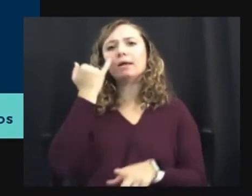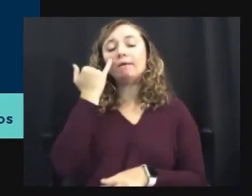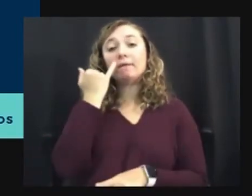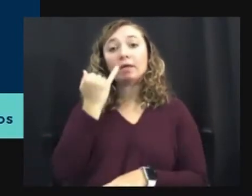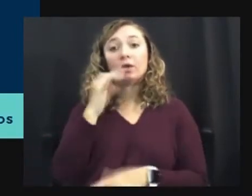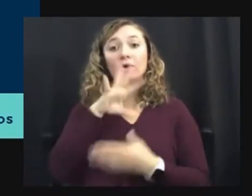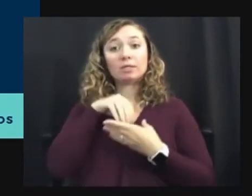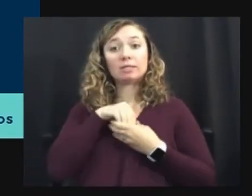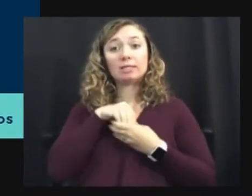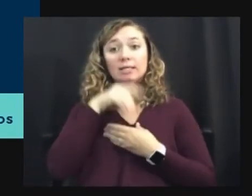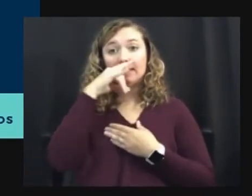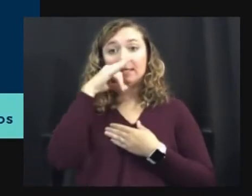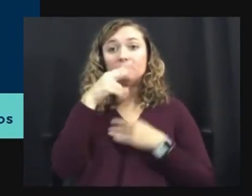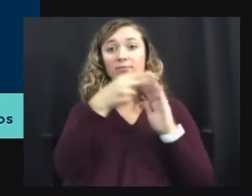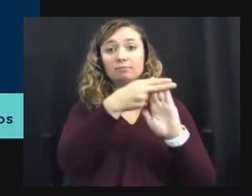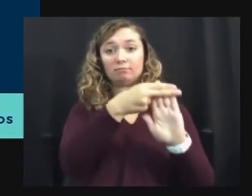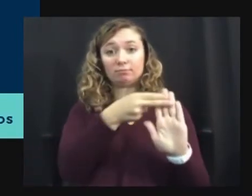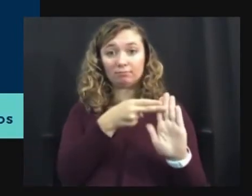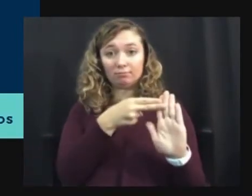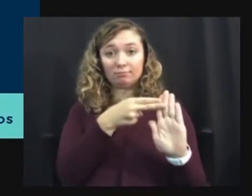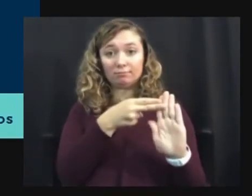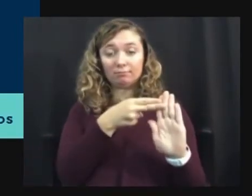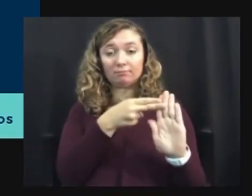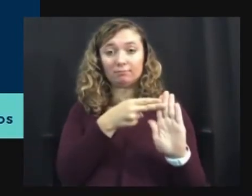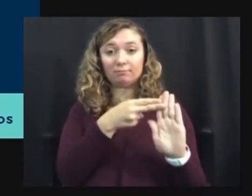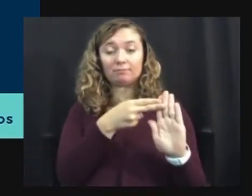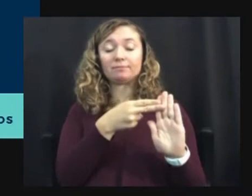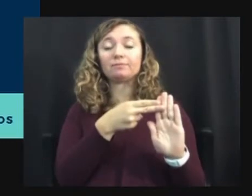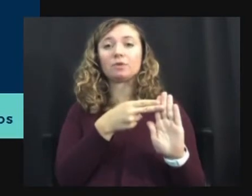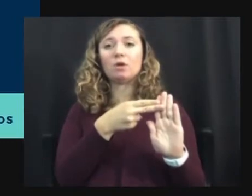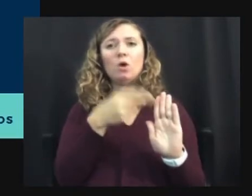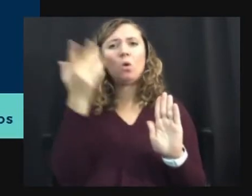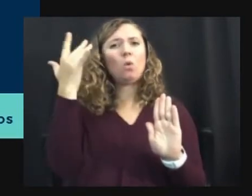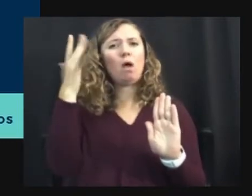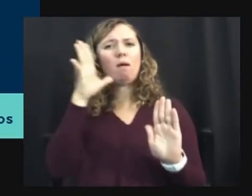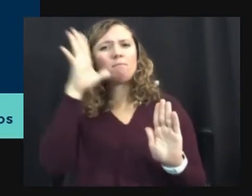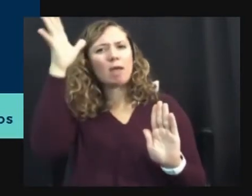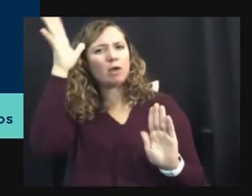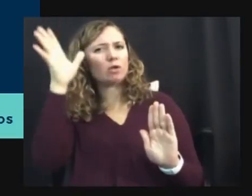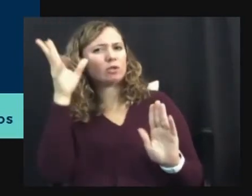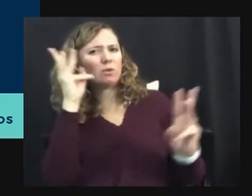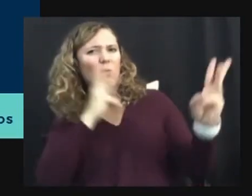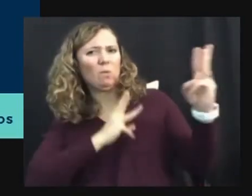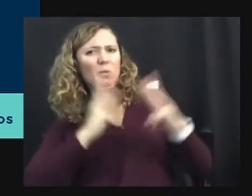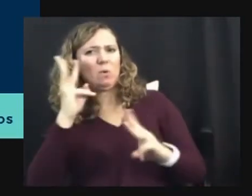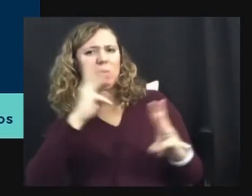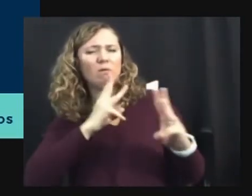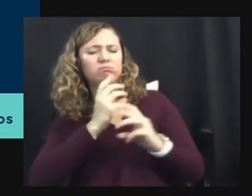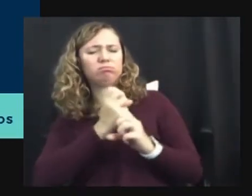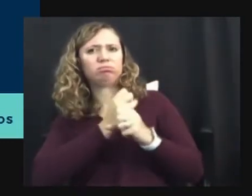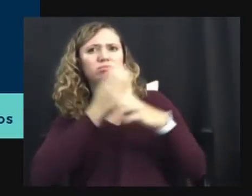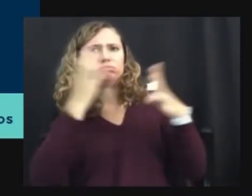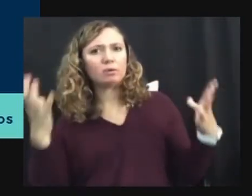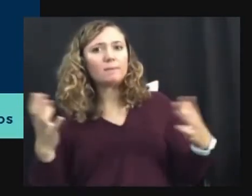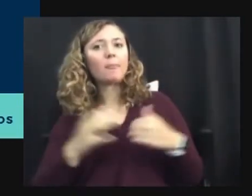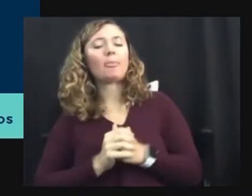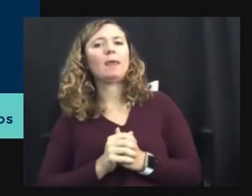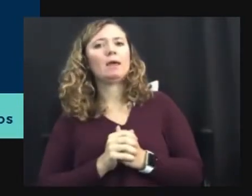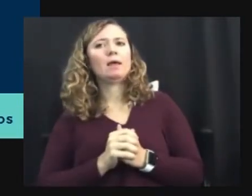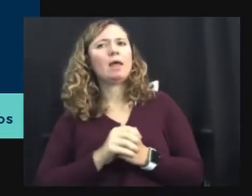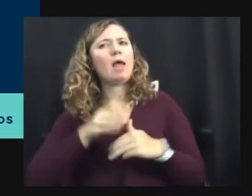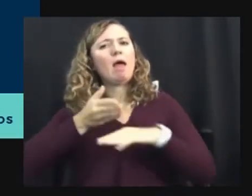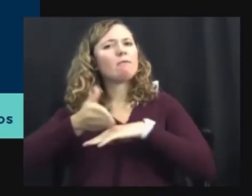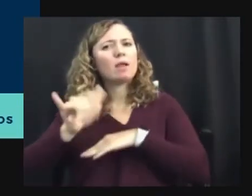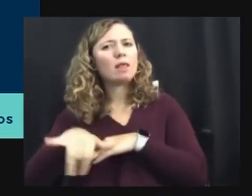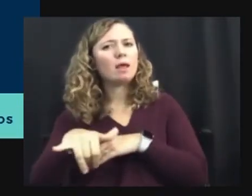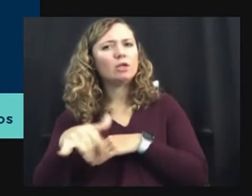child is diagnosed, and why do parents worry so much And after that, what is the best way to